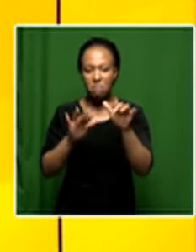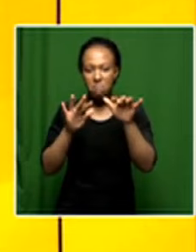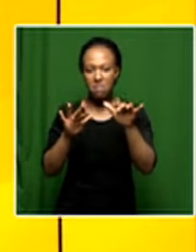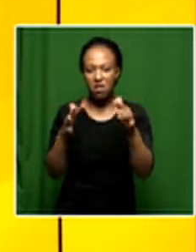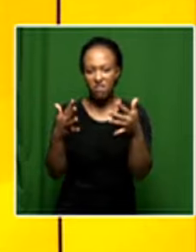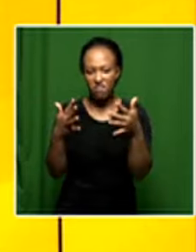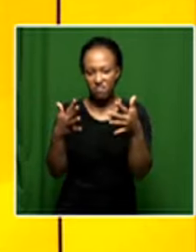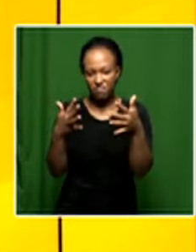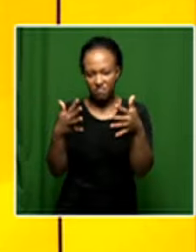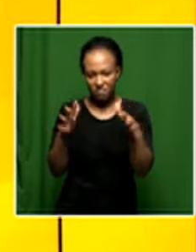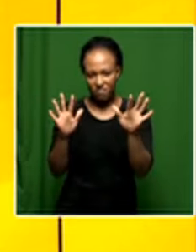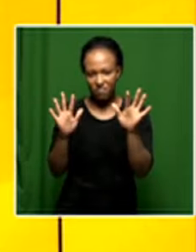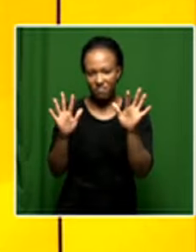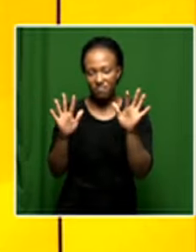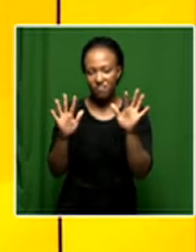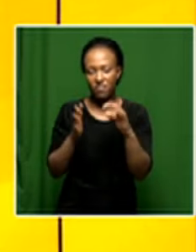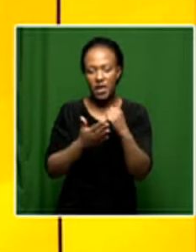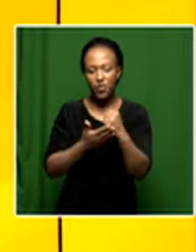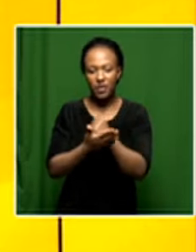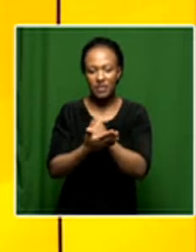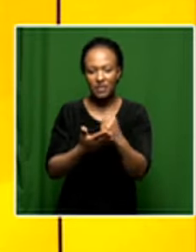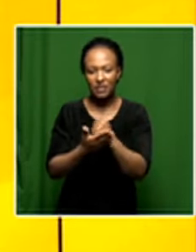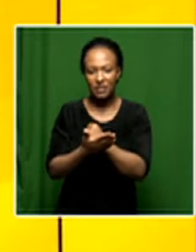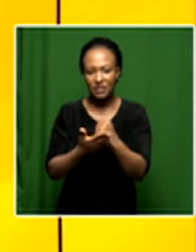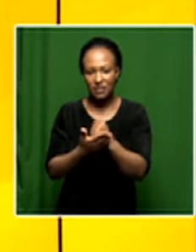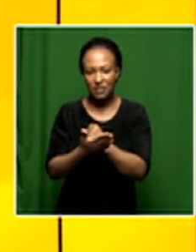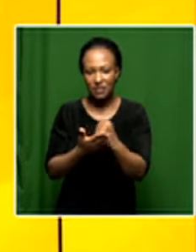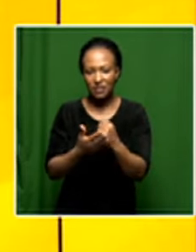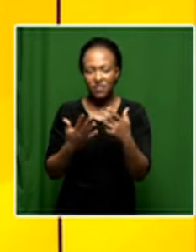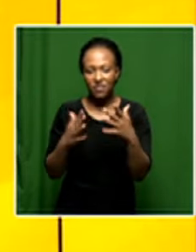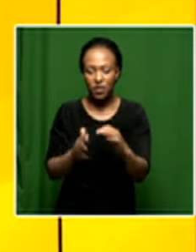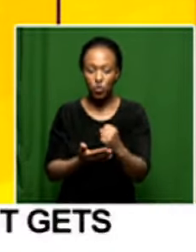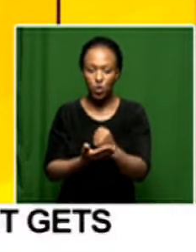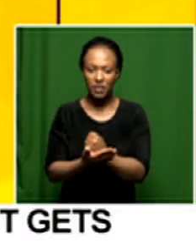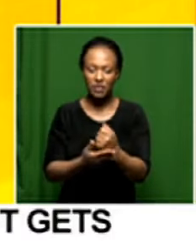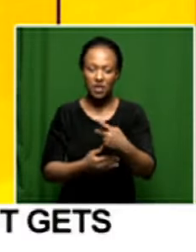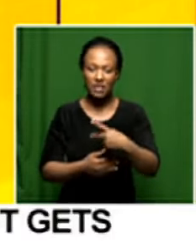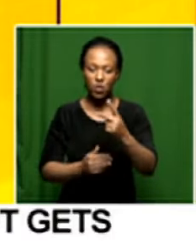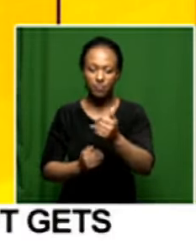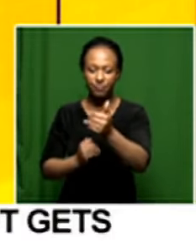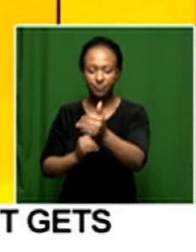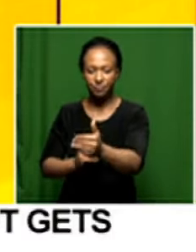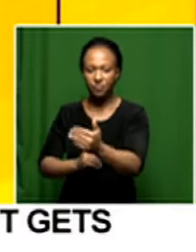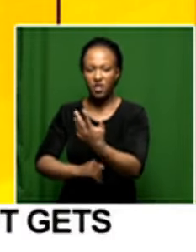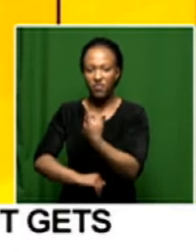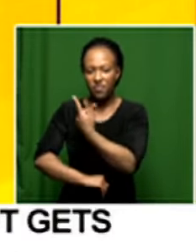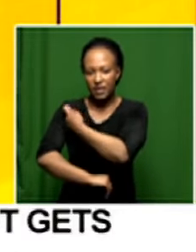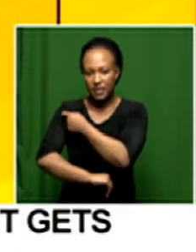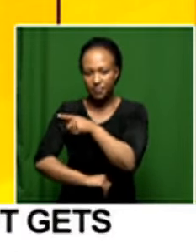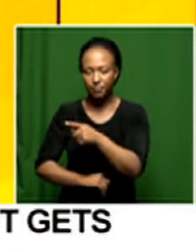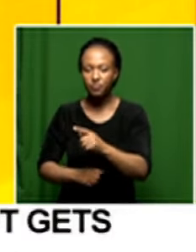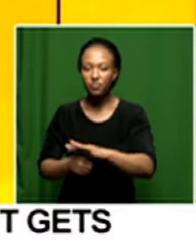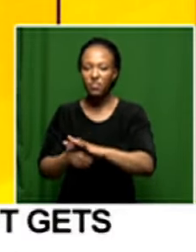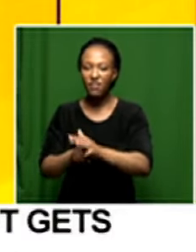169,000 people have been put in line or registered for the second phase of vaccination. Vaccine